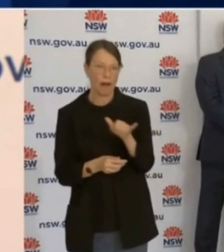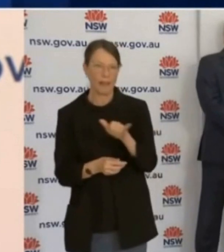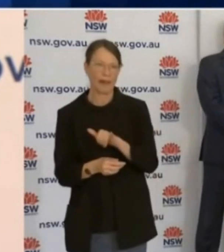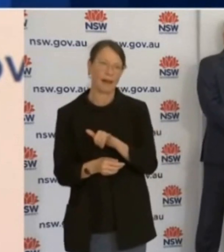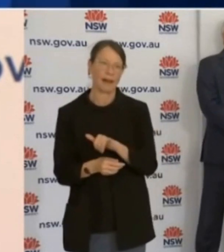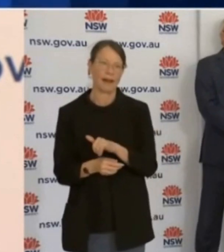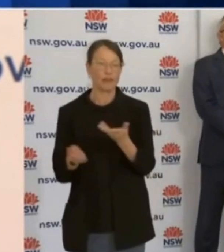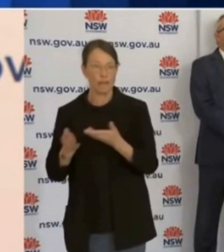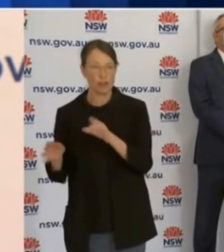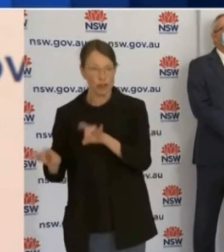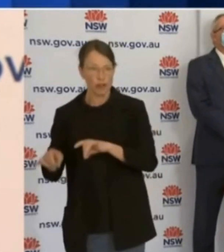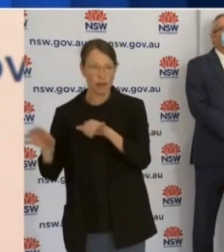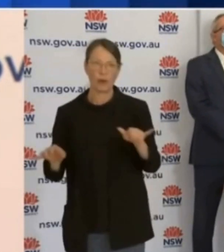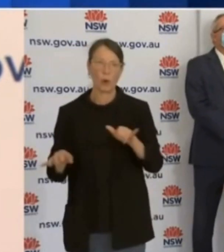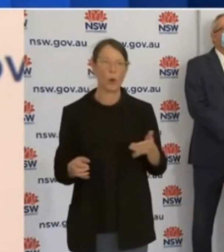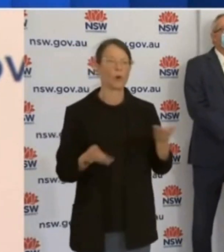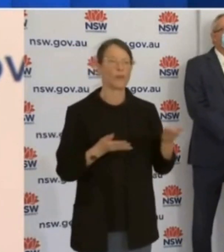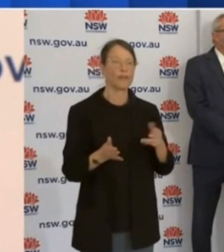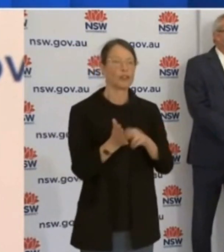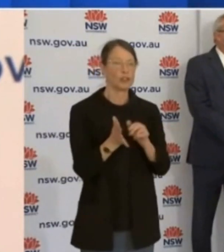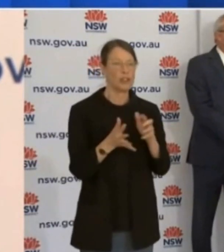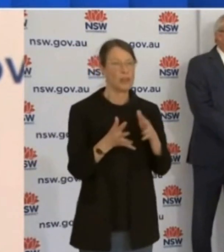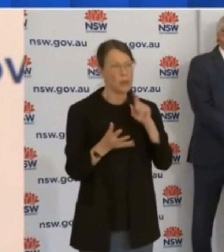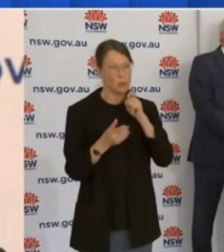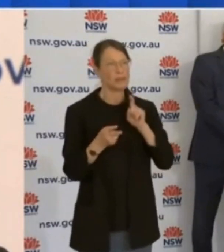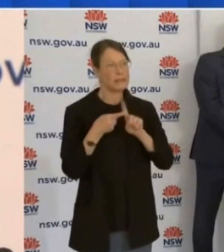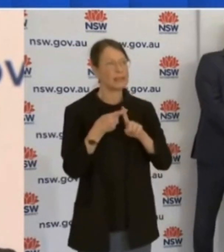and hopefully not be as stressed as you are at the moment.